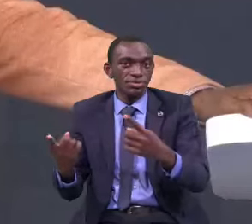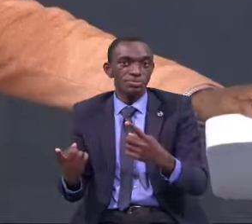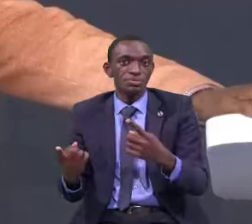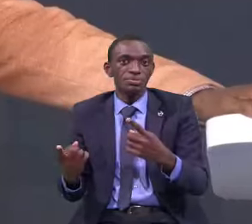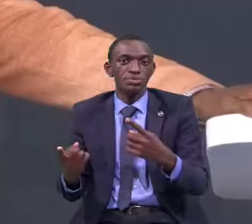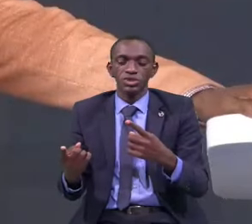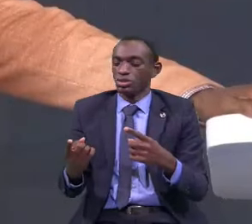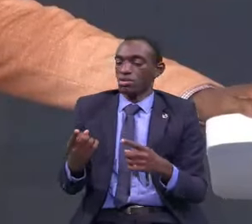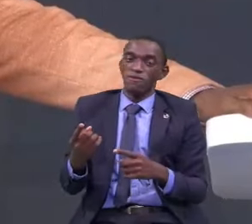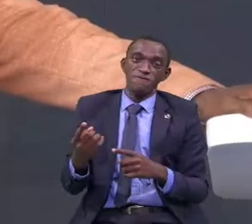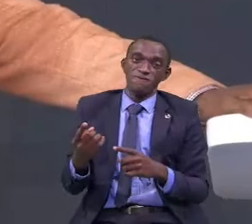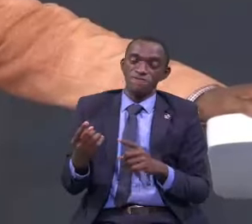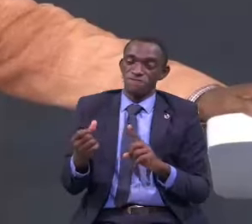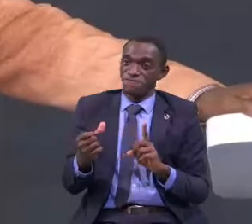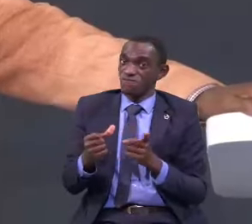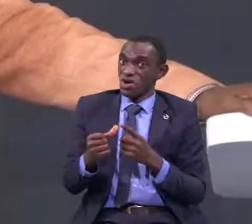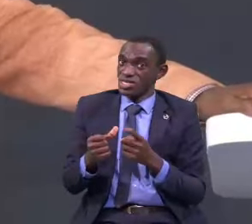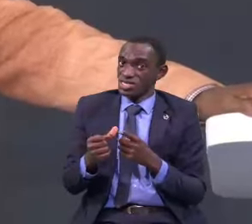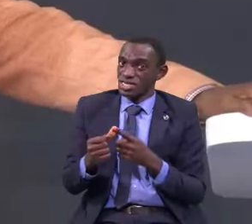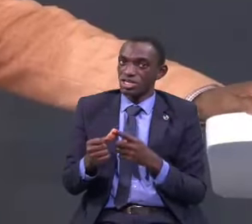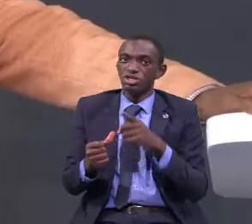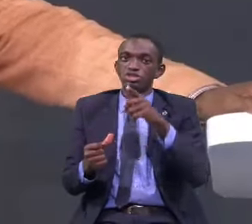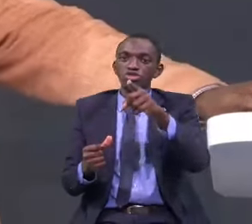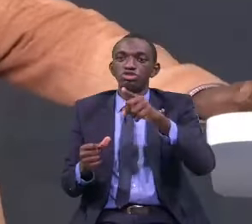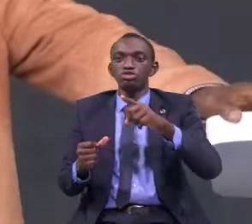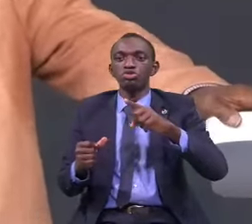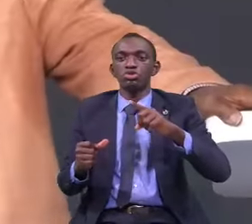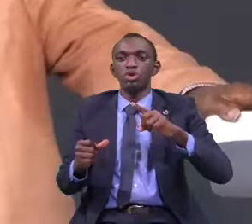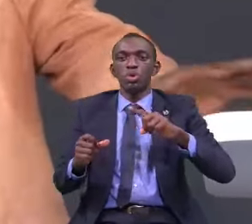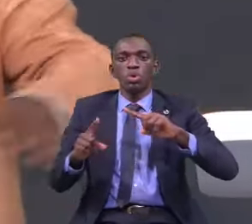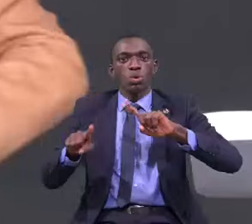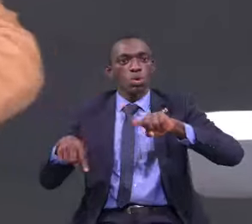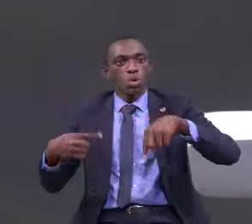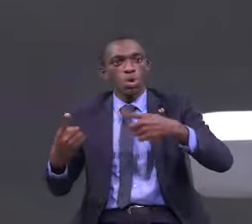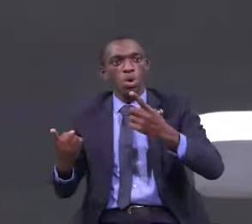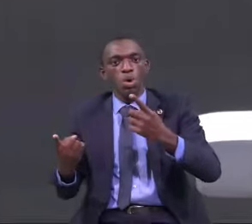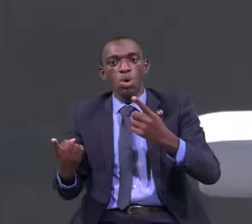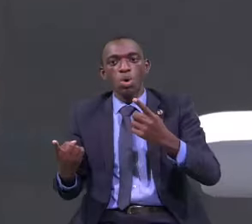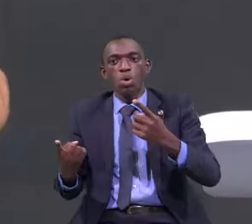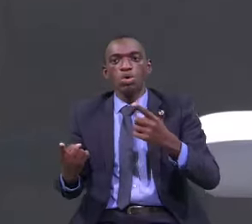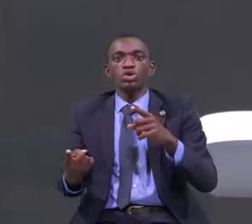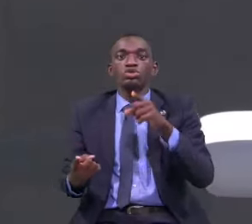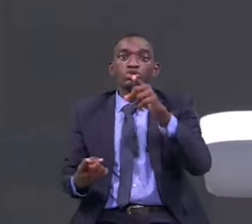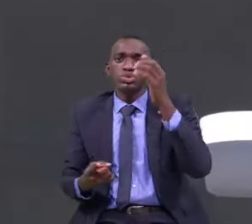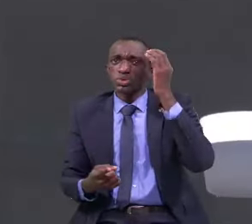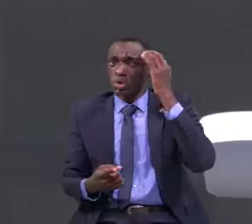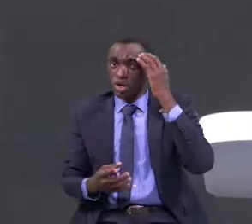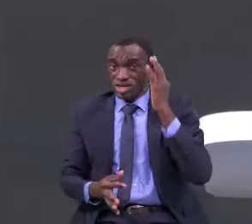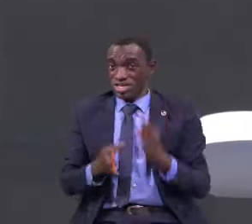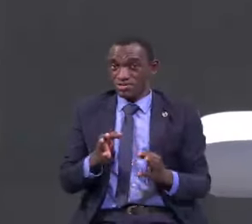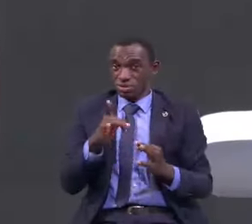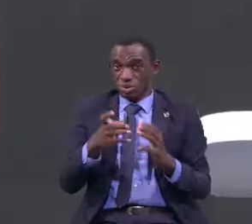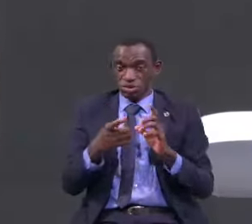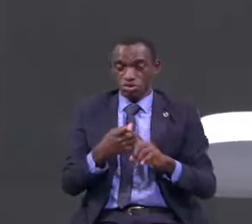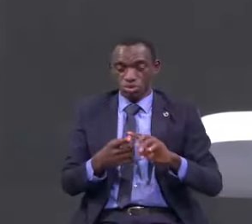number one, you go. You go. Because you know, if we're going to get